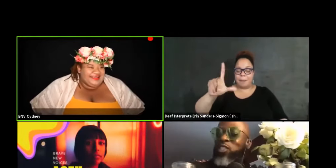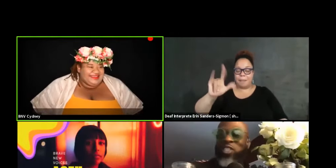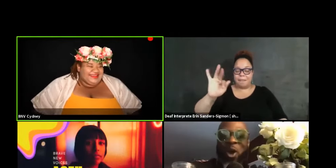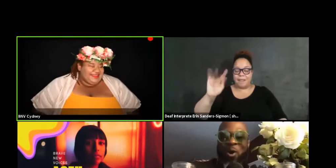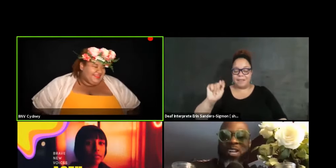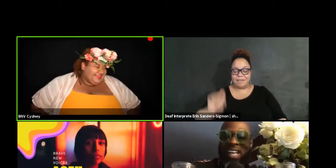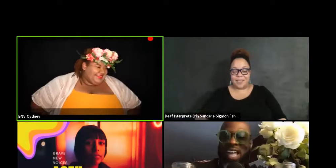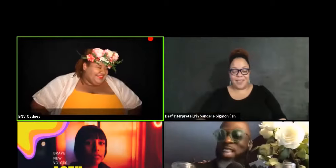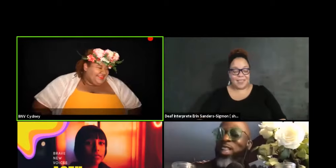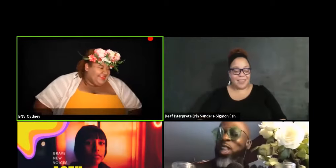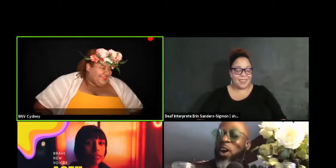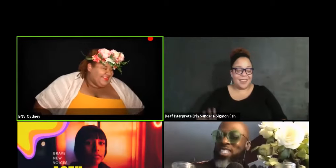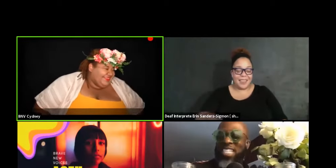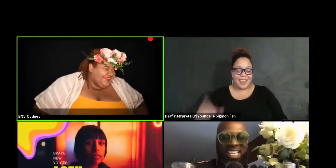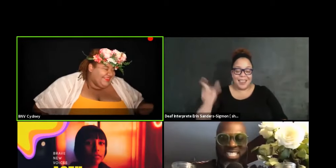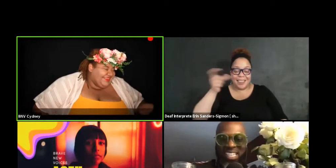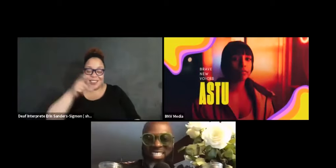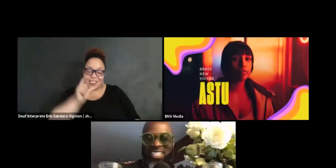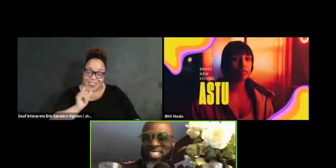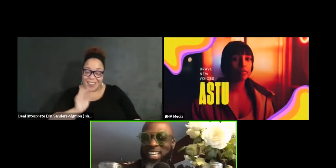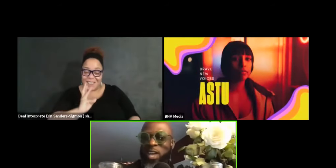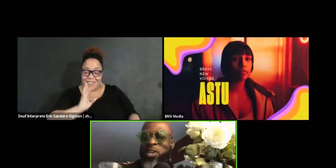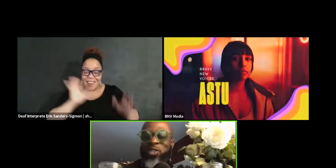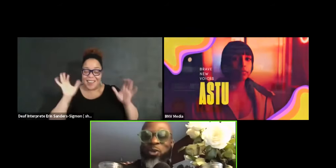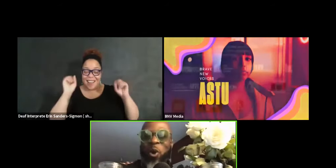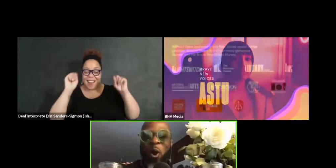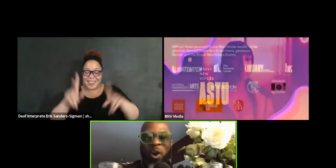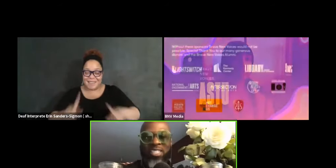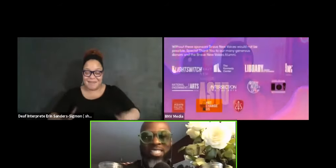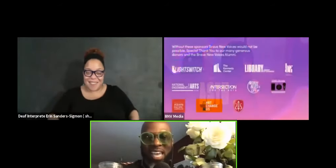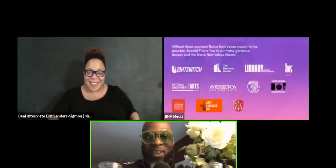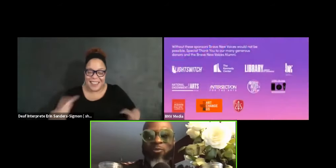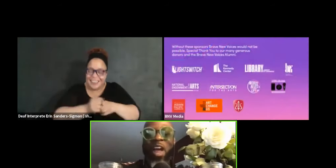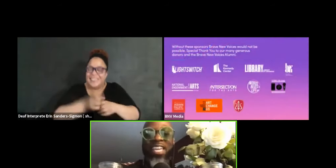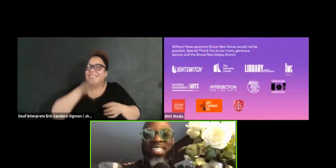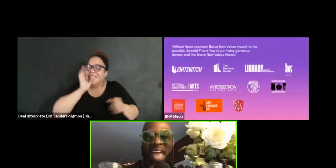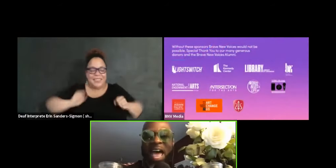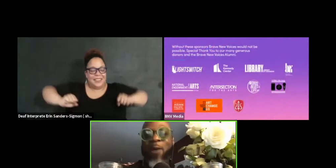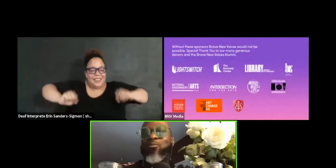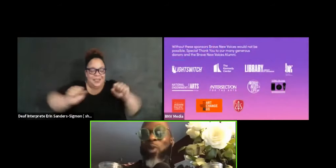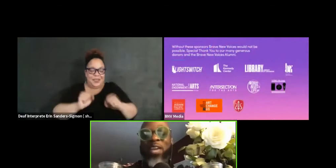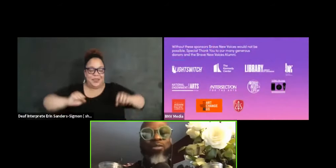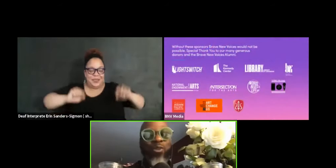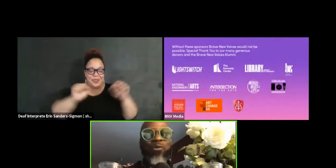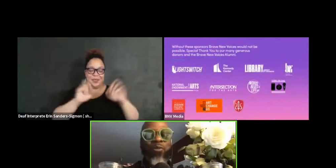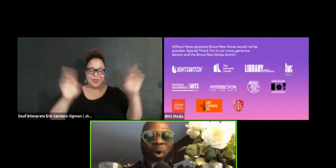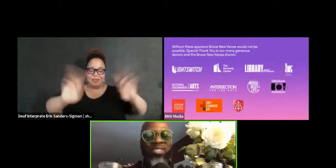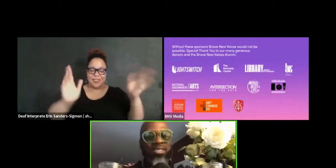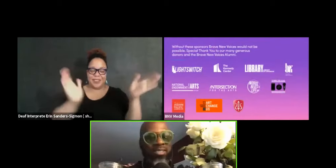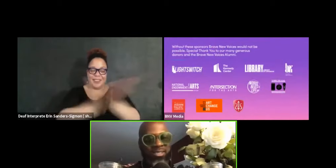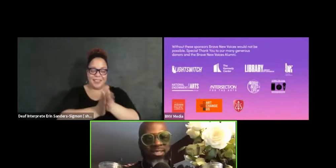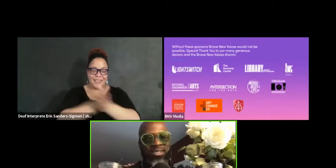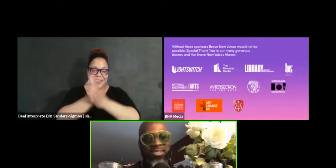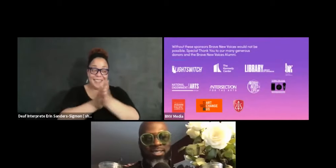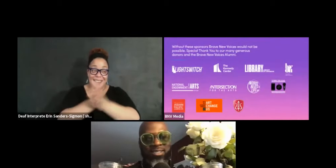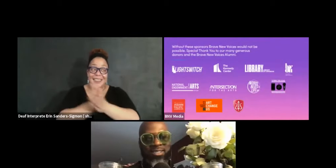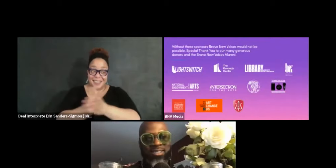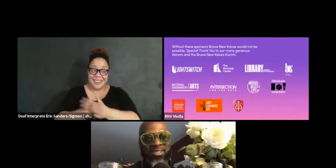Okay, so Los Angeles, you are on deck right now. Brave new